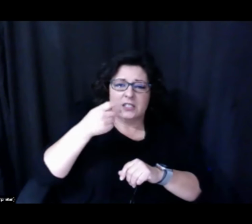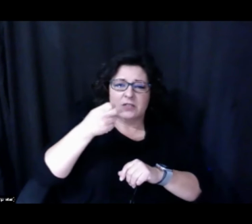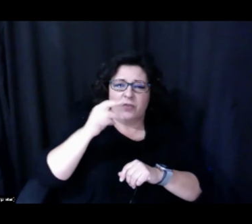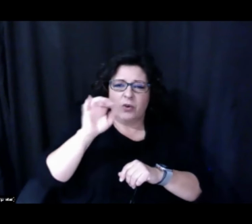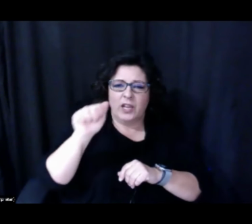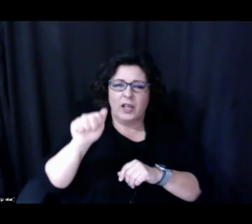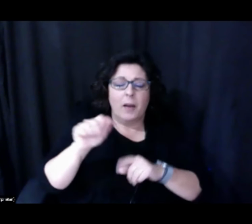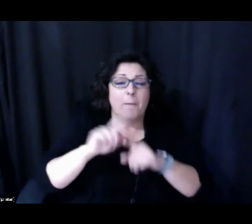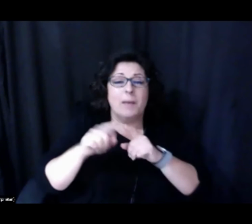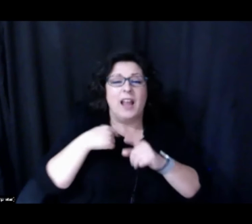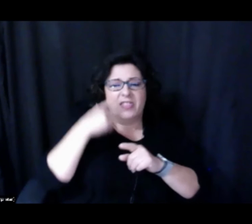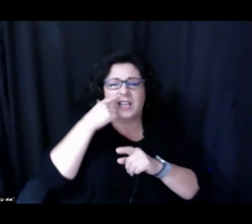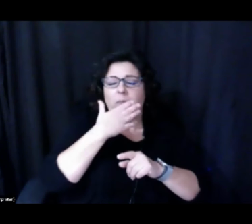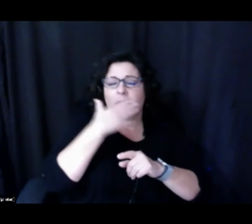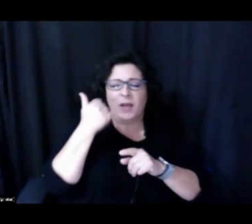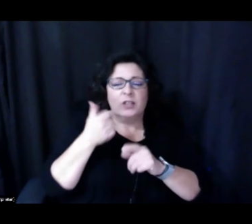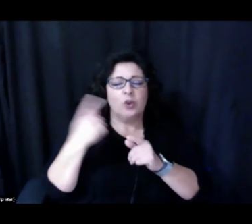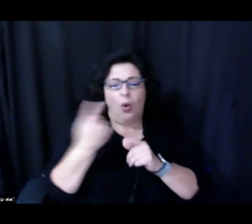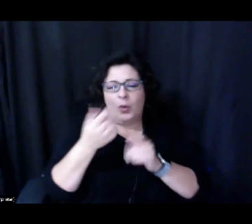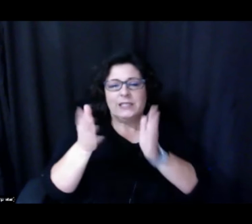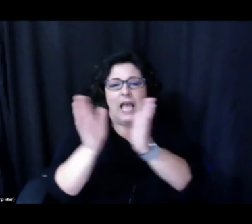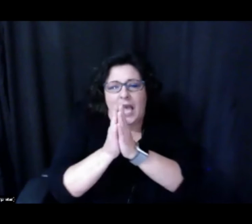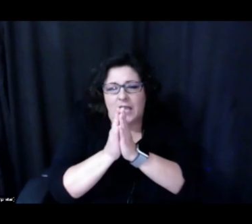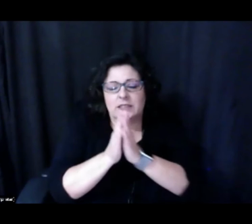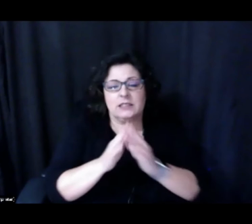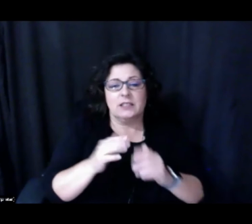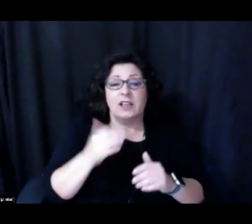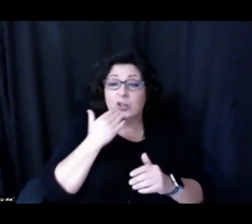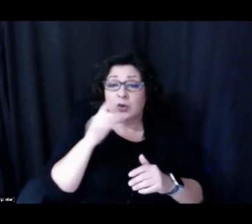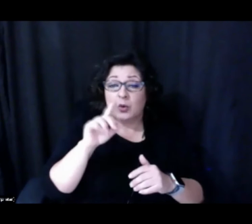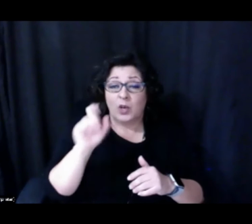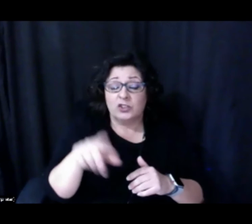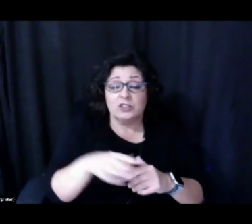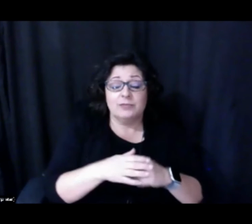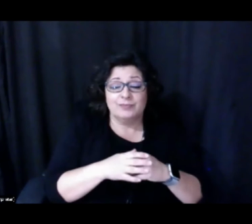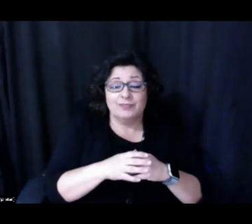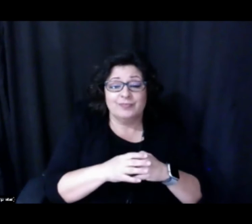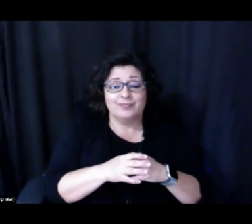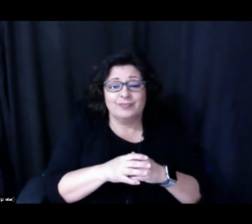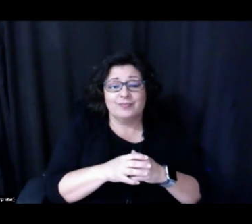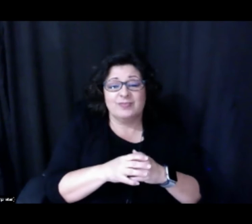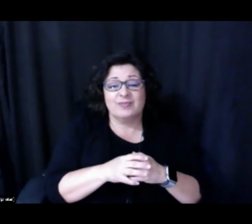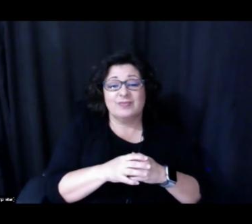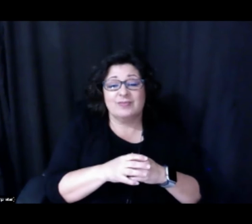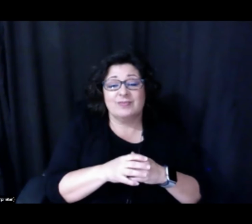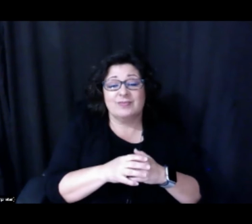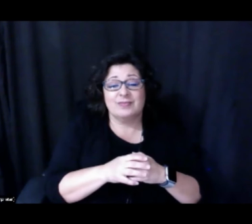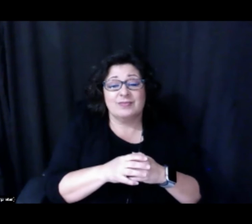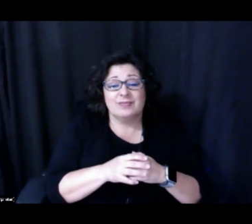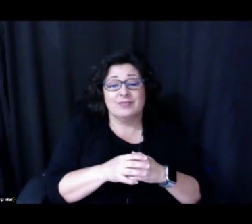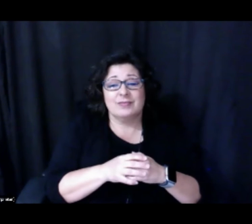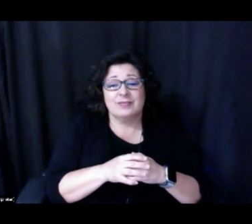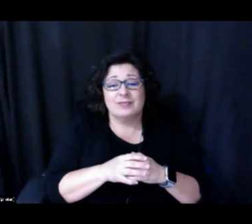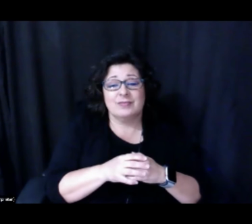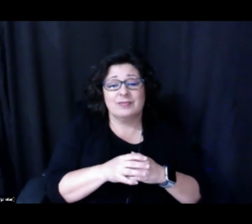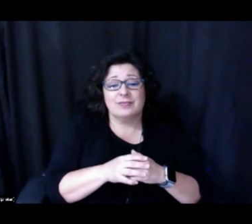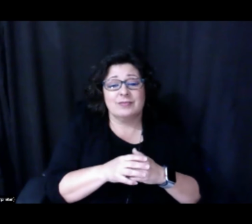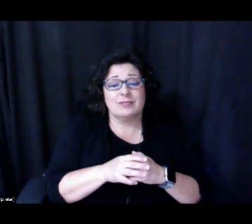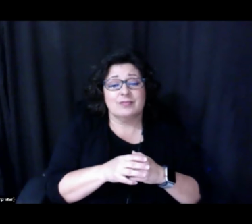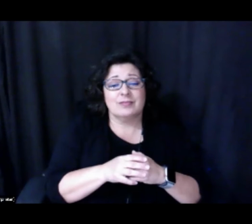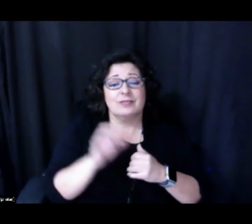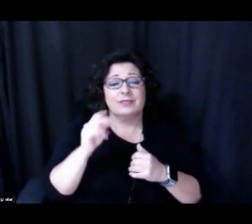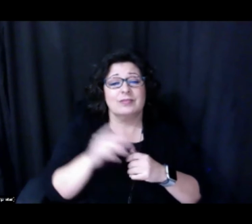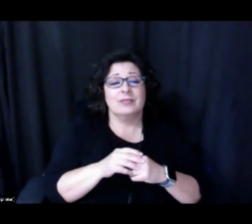to ask. Thank you for the great questions, everyone.